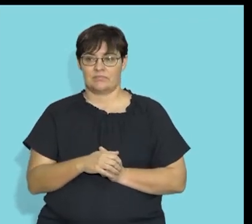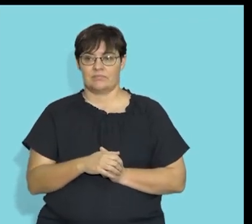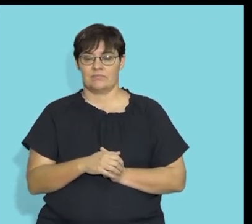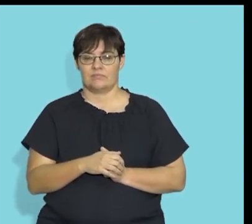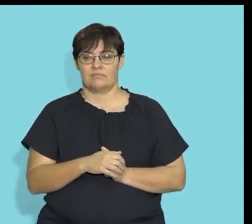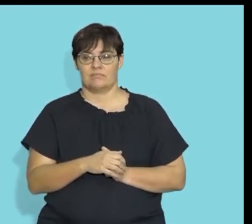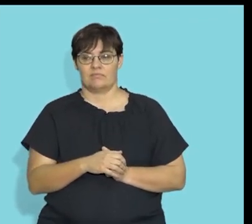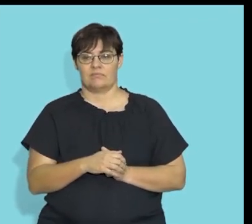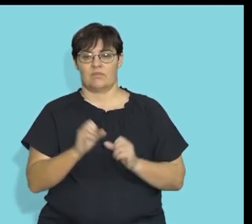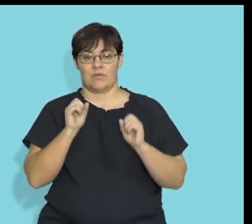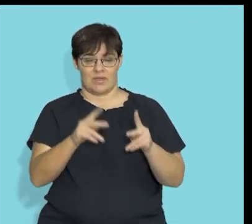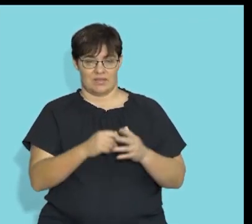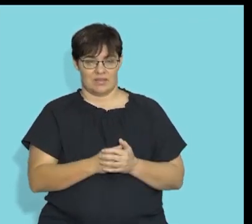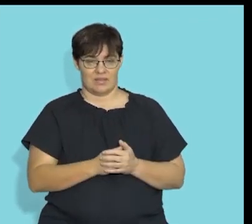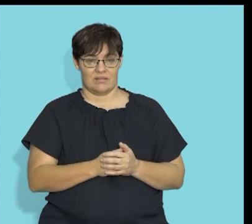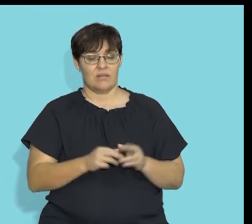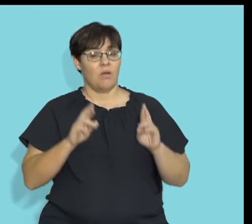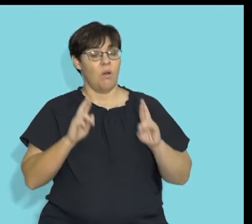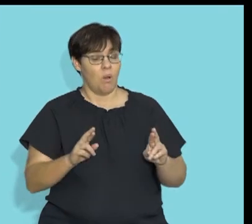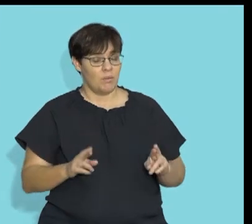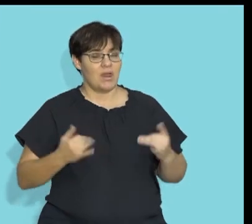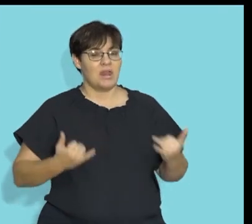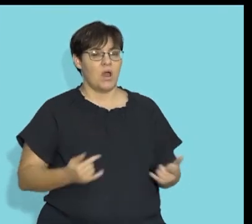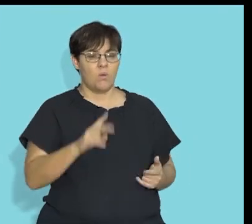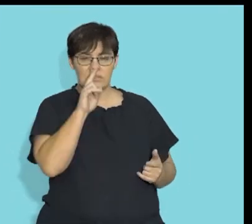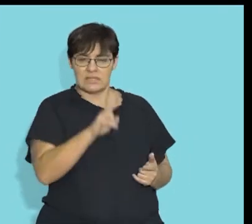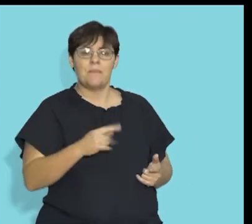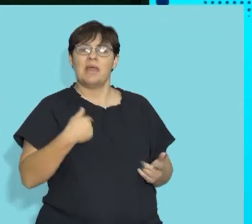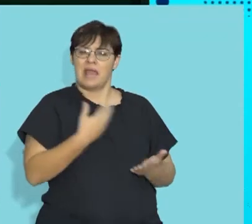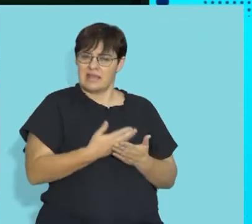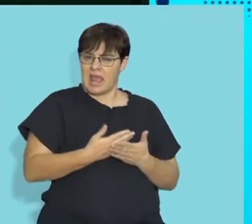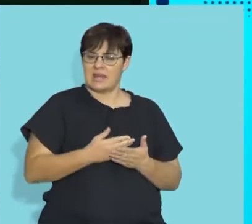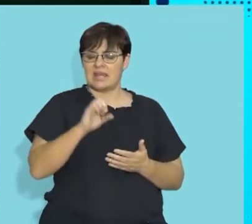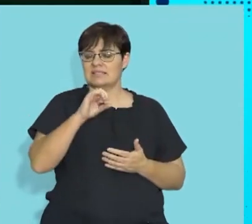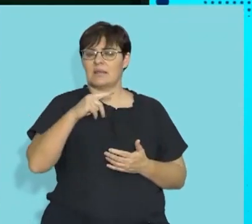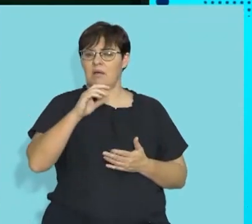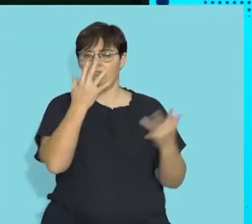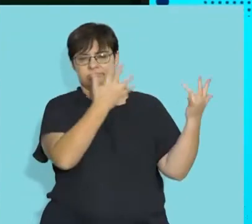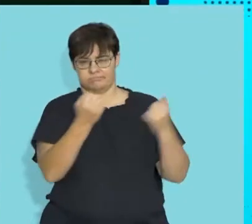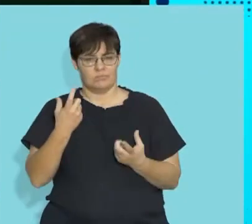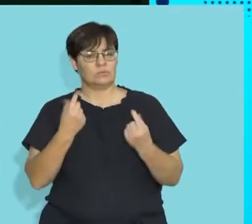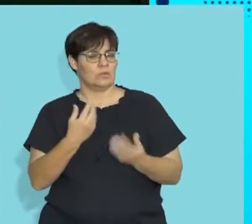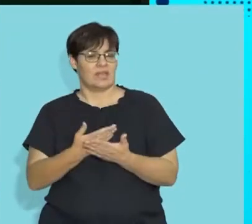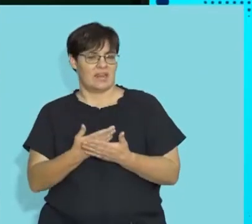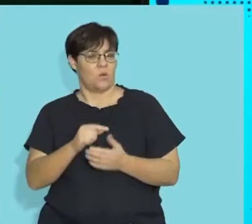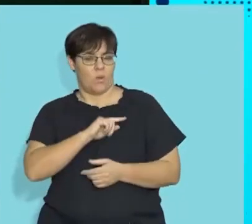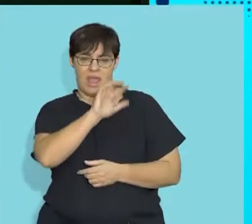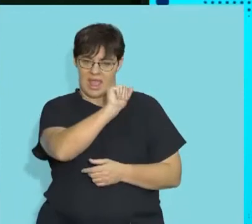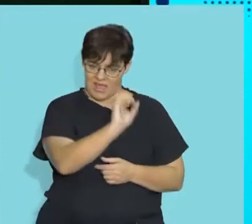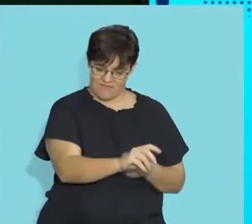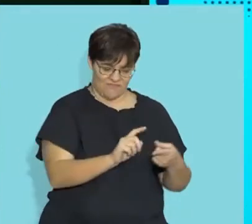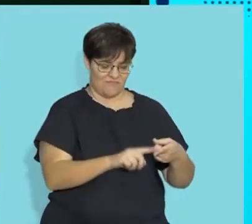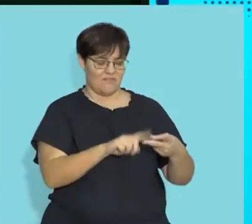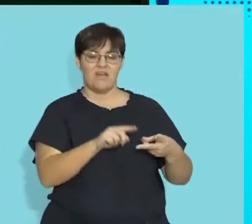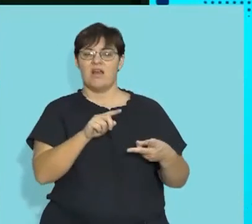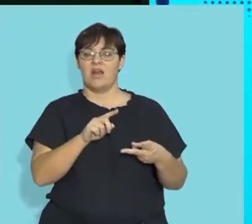sum. Cool, everybody. So hopefully at this point you can see that I can actually do the sigma calculation because I